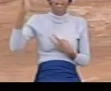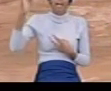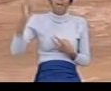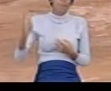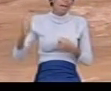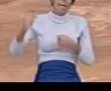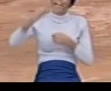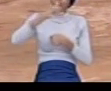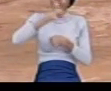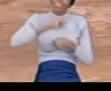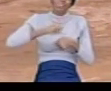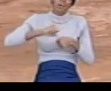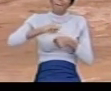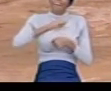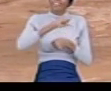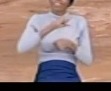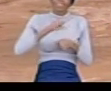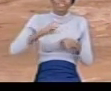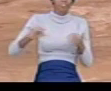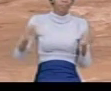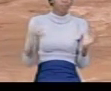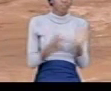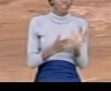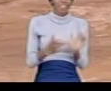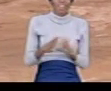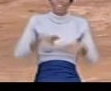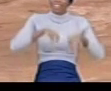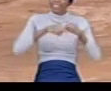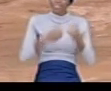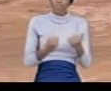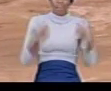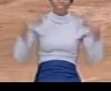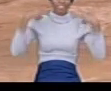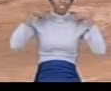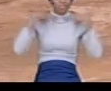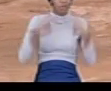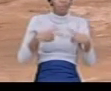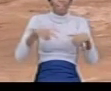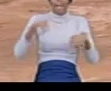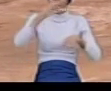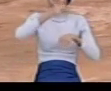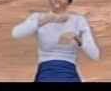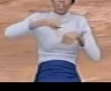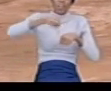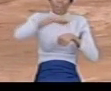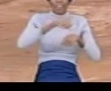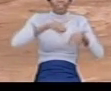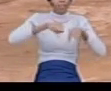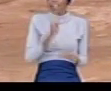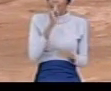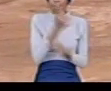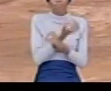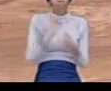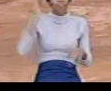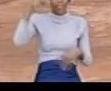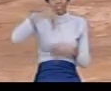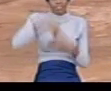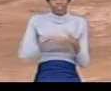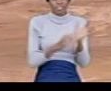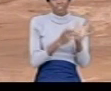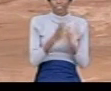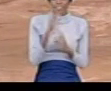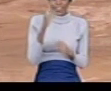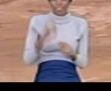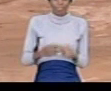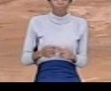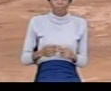yoke. By the anointing, Jesus breaks the yoke. Anointing, I'm free in